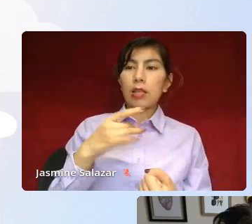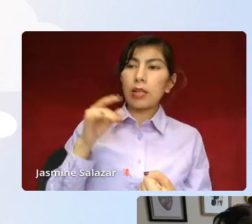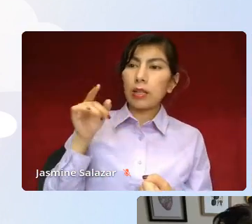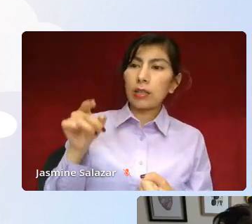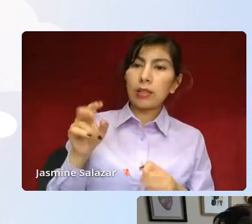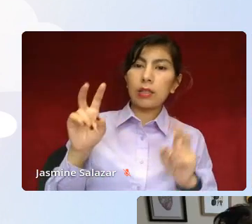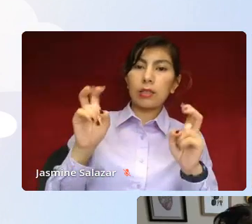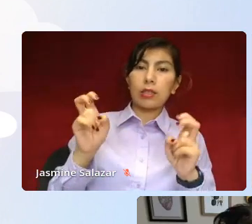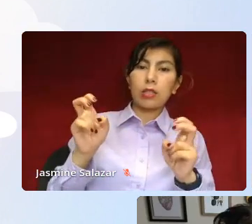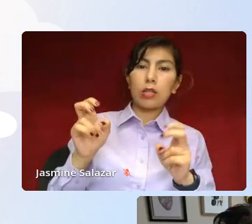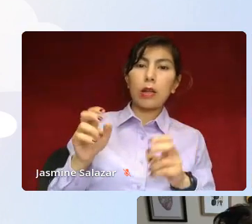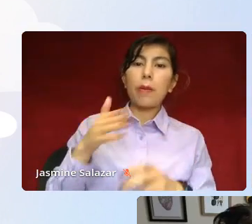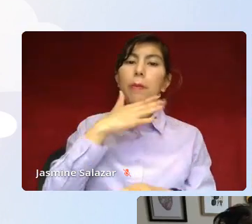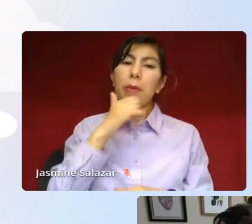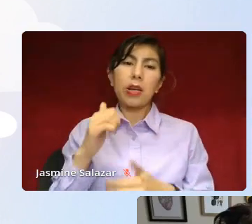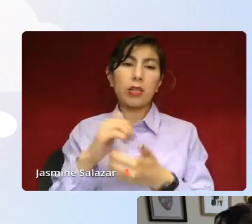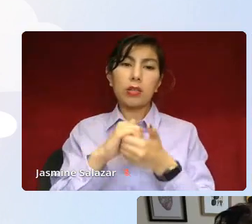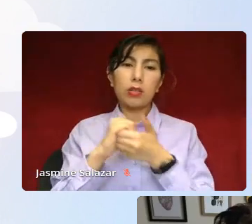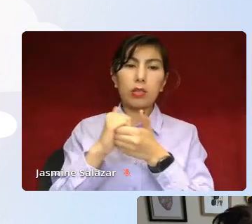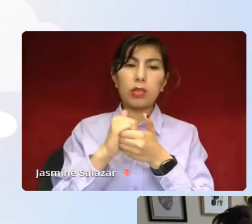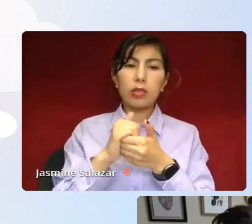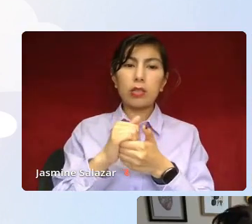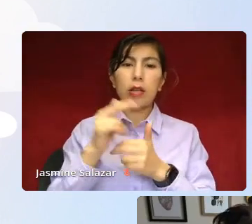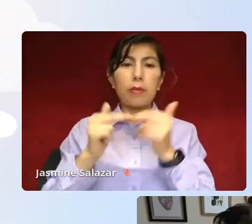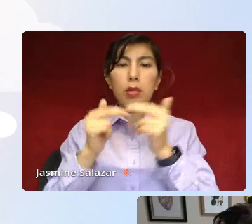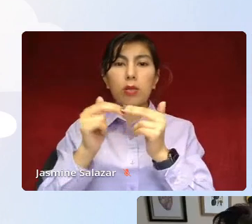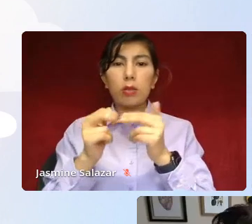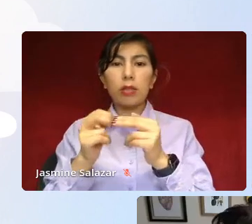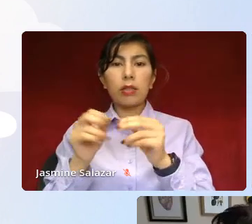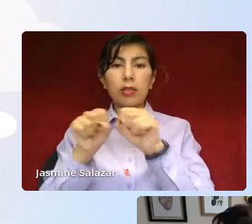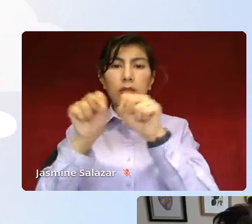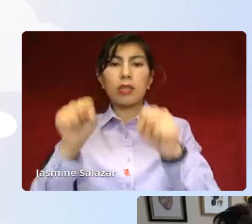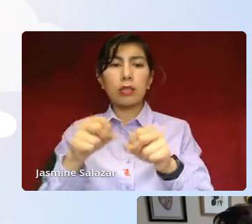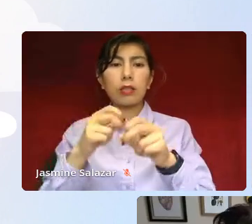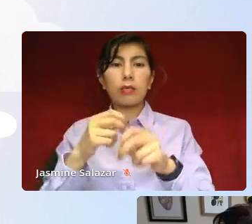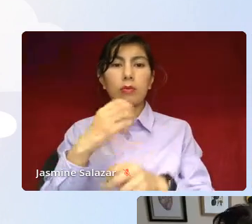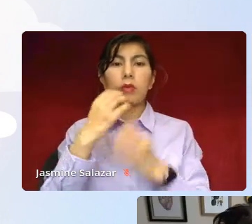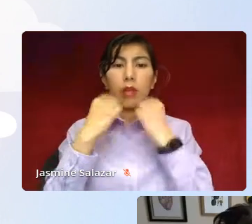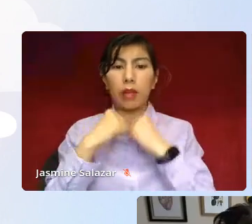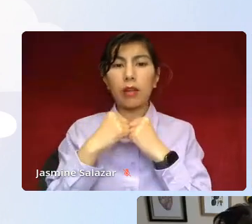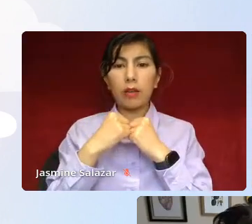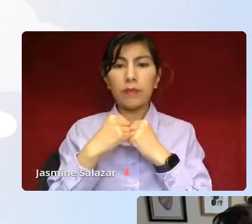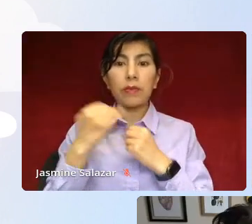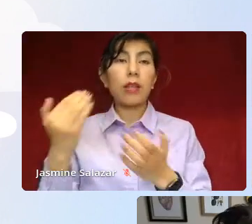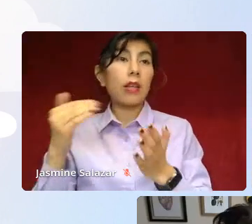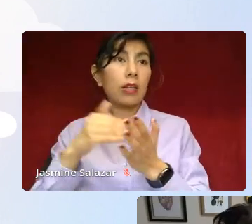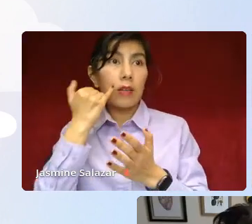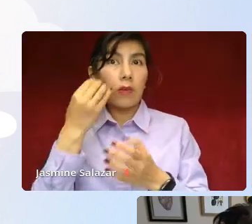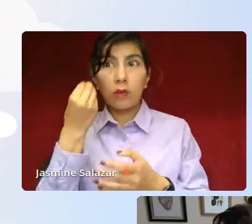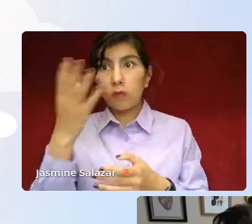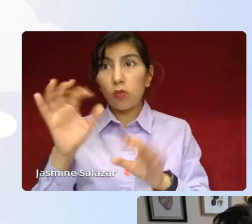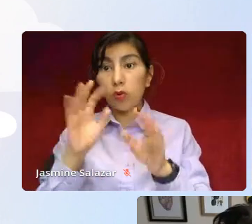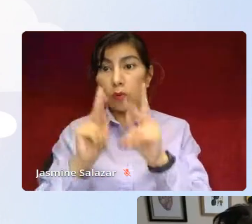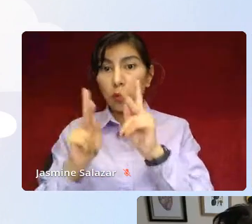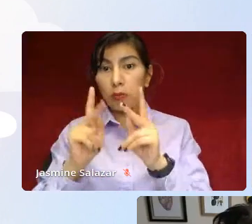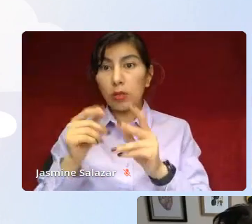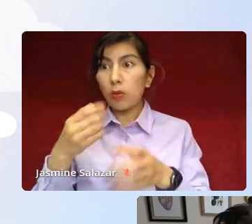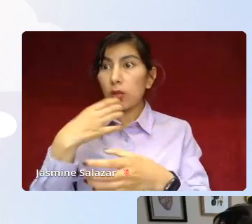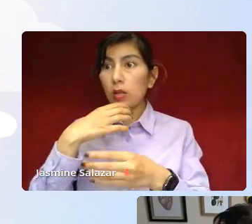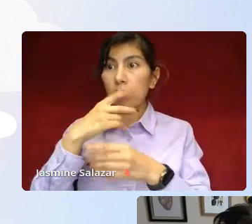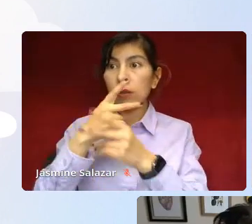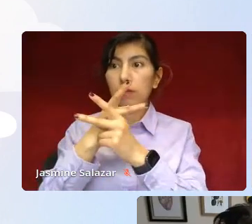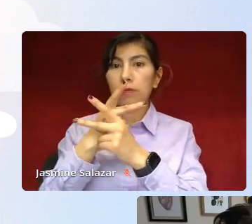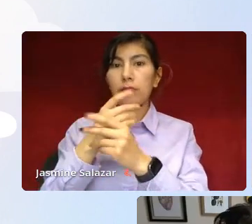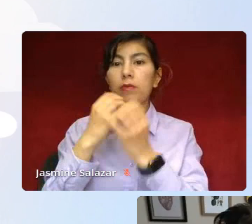Better Together, building systems that care. Again, if we can let people know that we care about them, we can